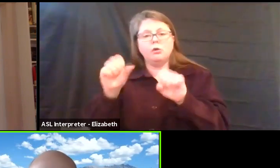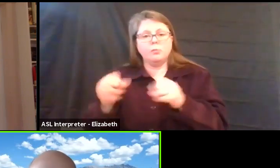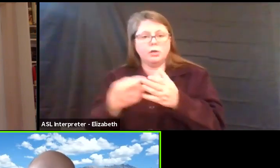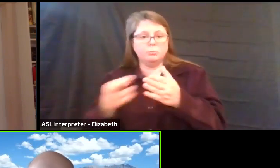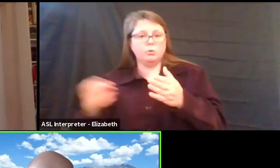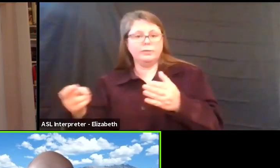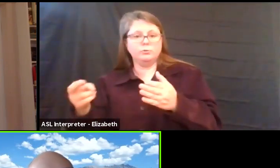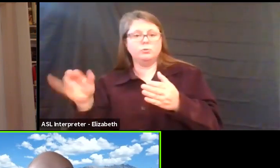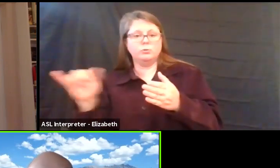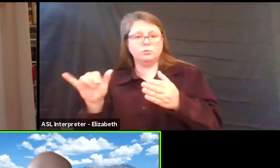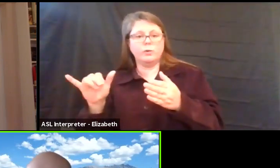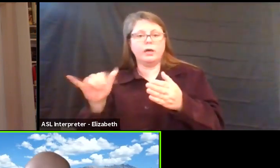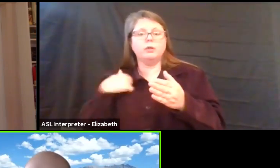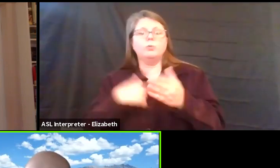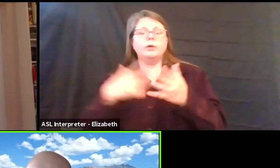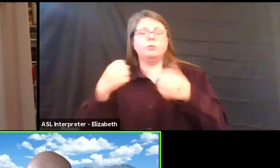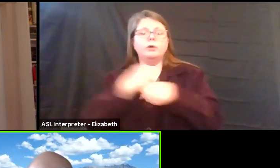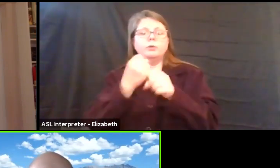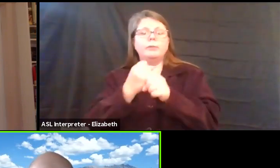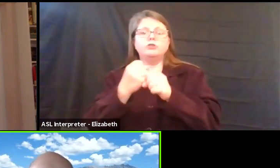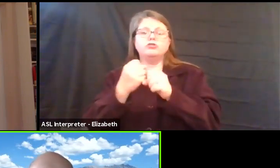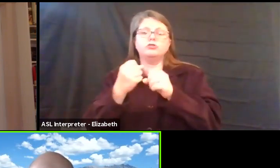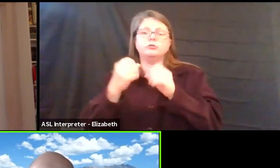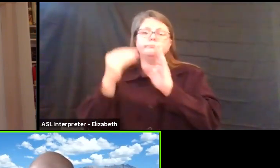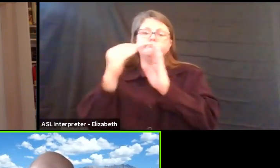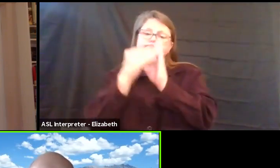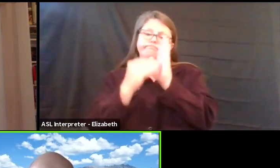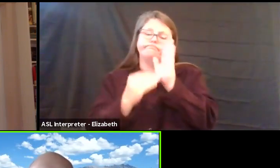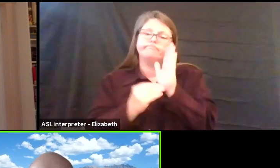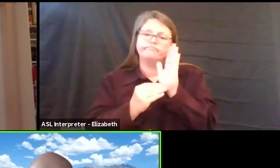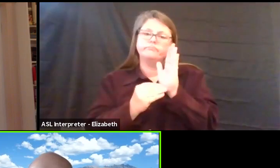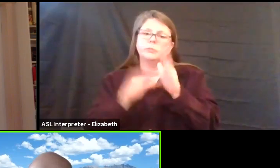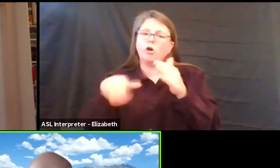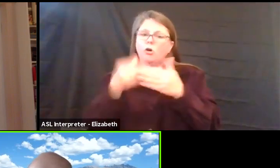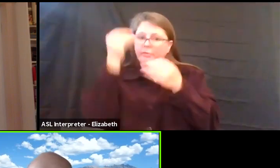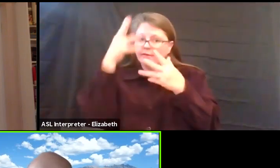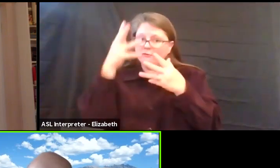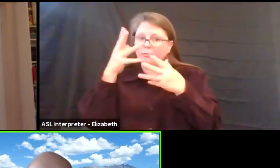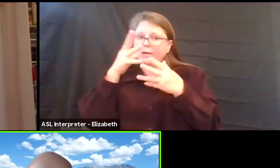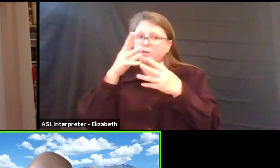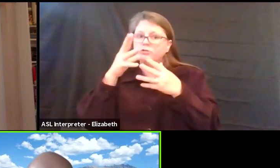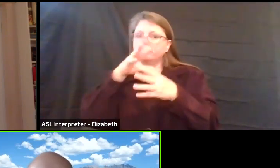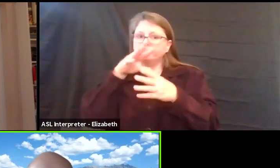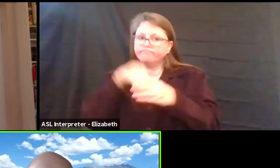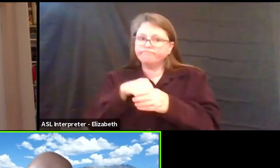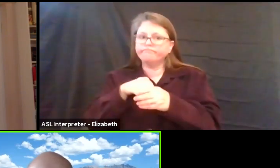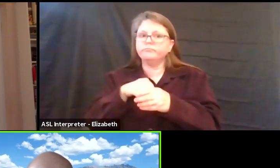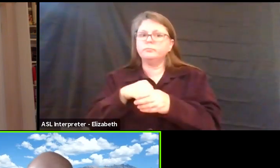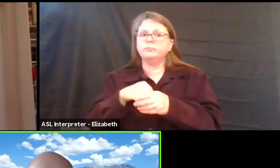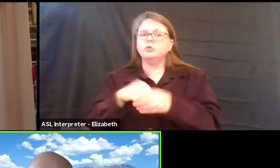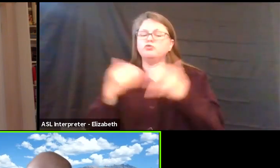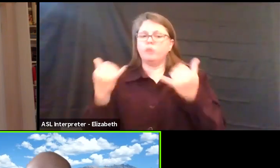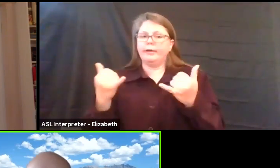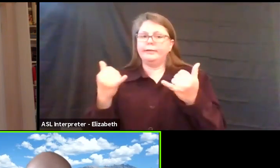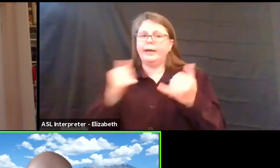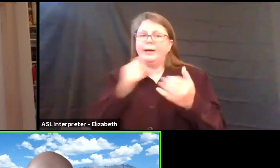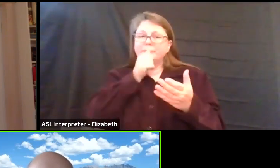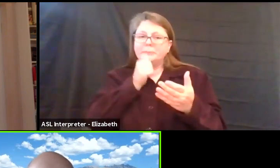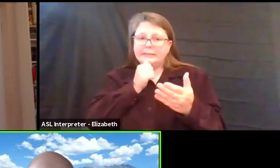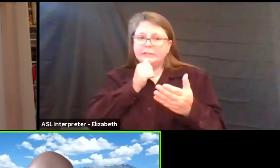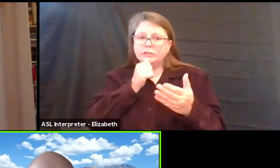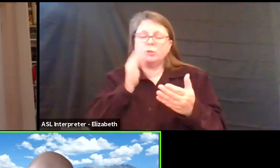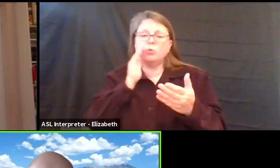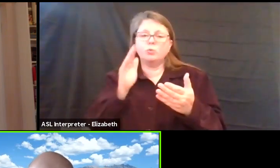aware of those. So we're assembling that information now. And so be patient, but we'll make that available, and we'll work with